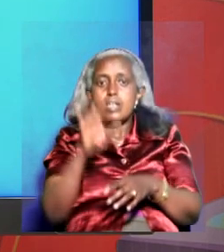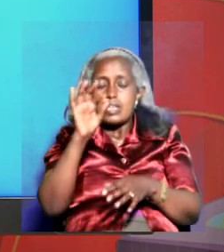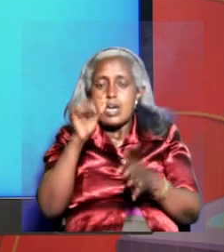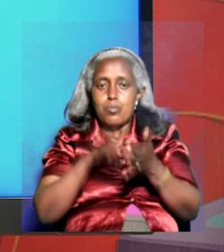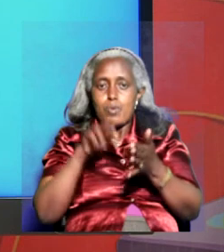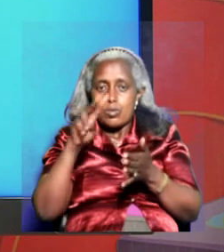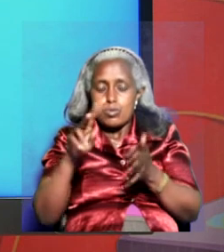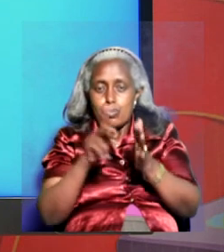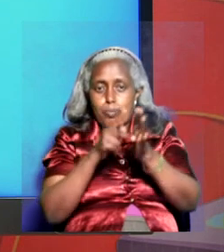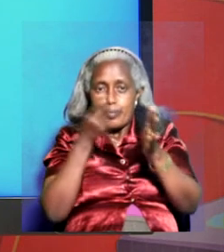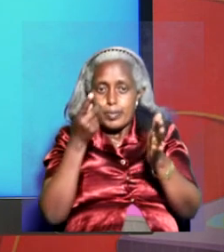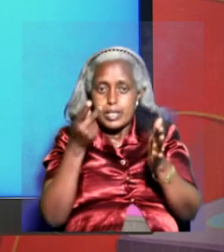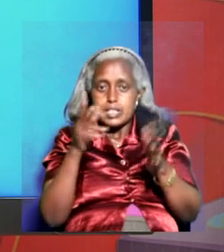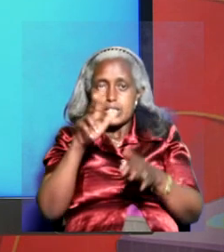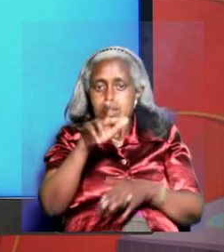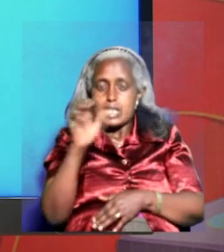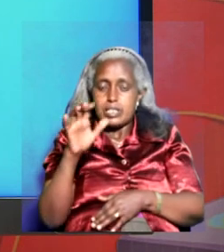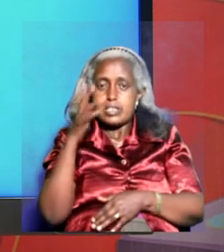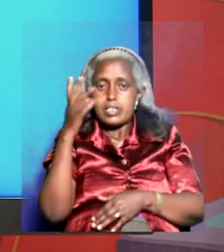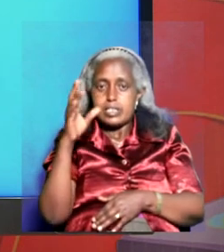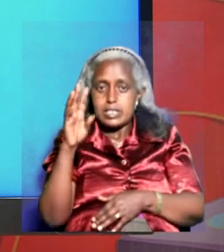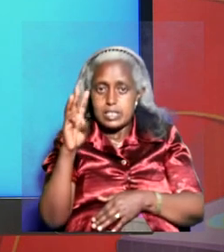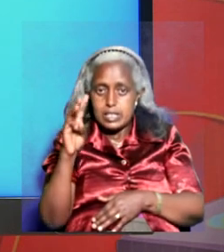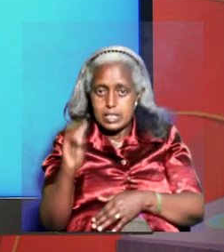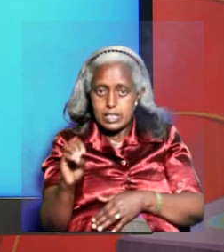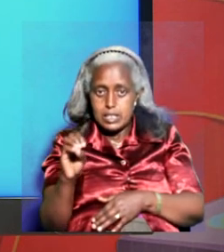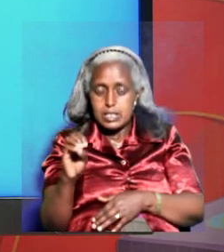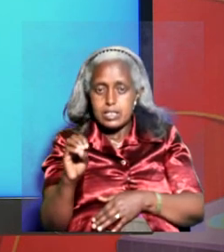9.2 on page 360